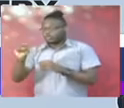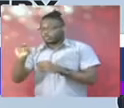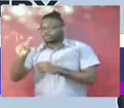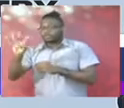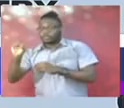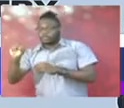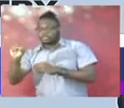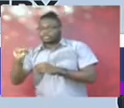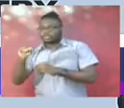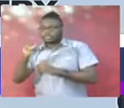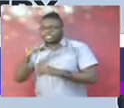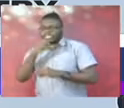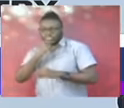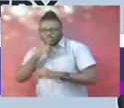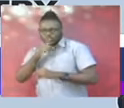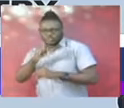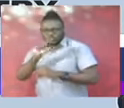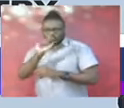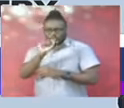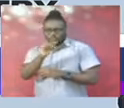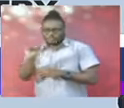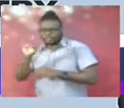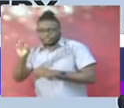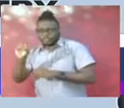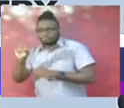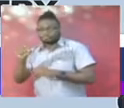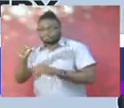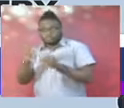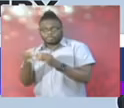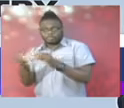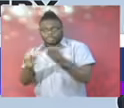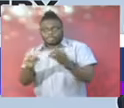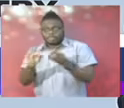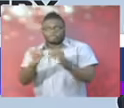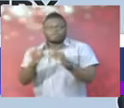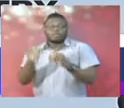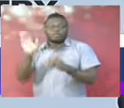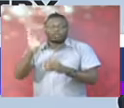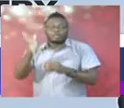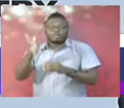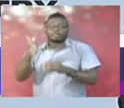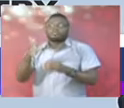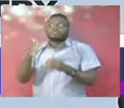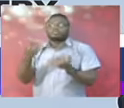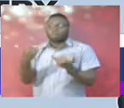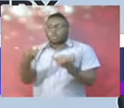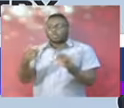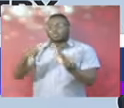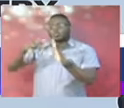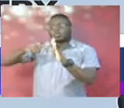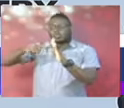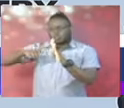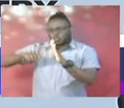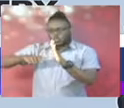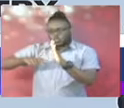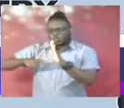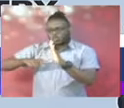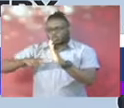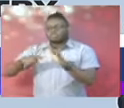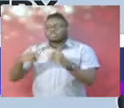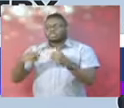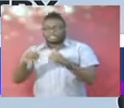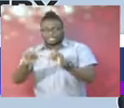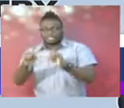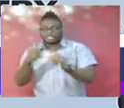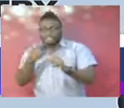our death rate would have been much lower. So we have been saying from day one that we need to protect the vulnerable population our